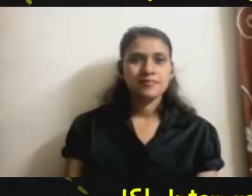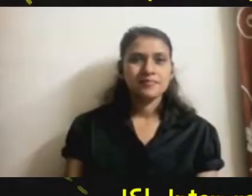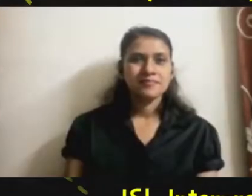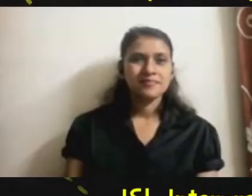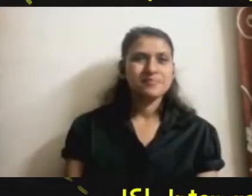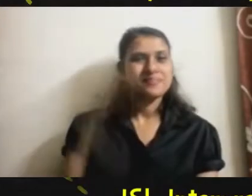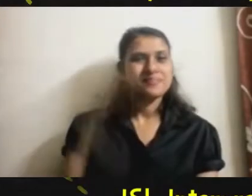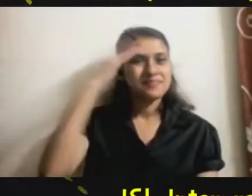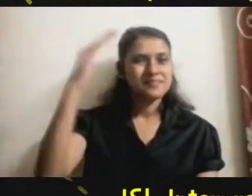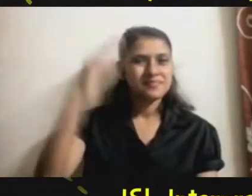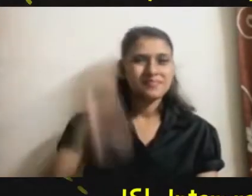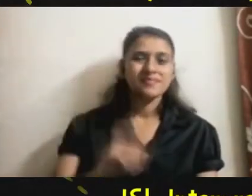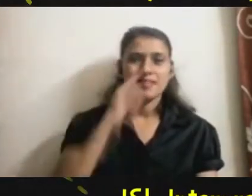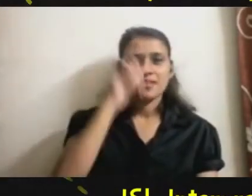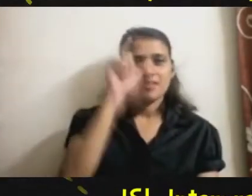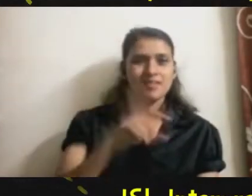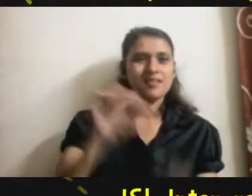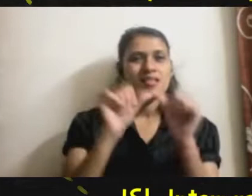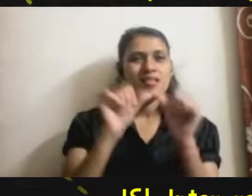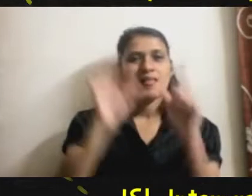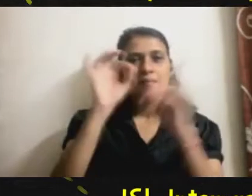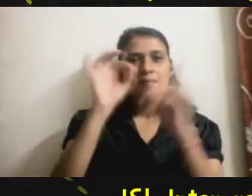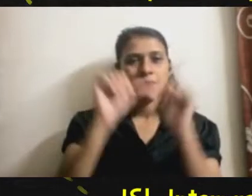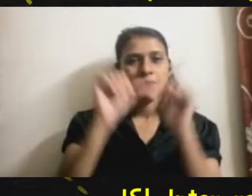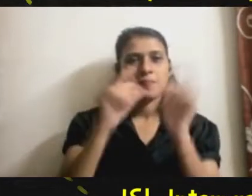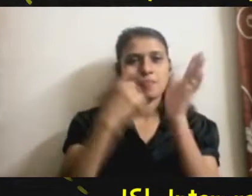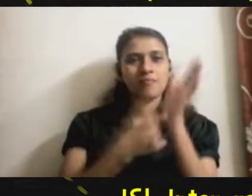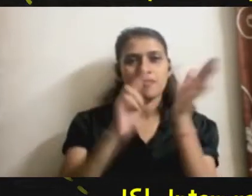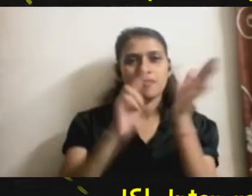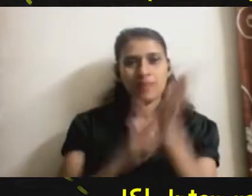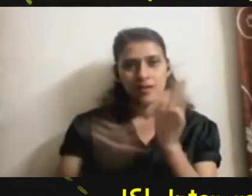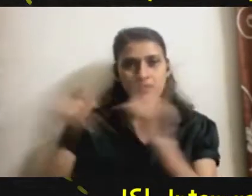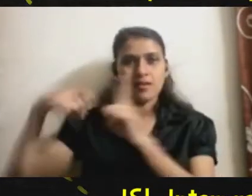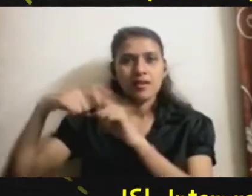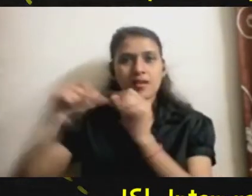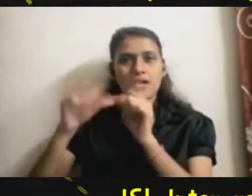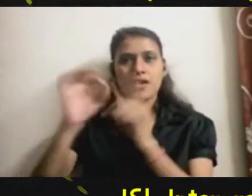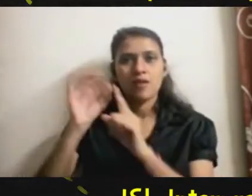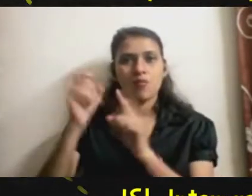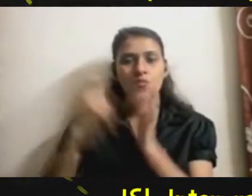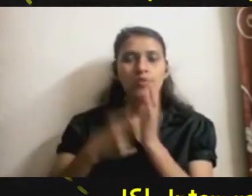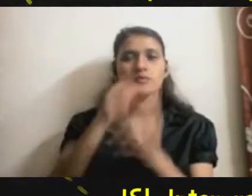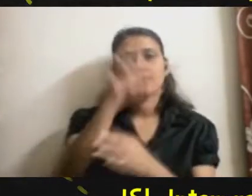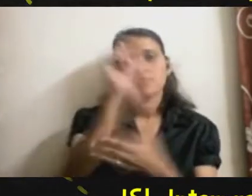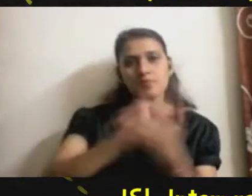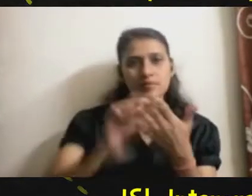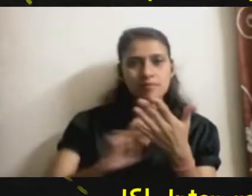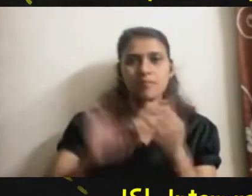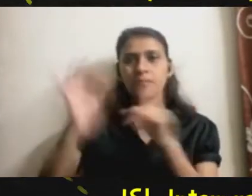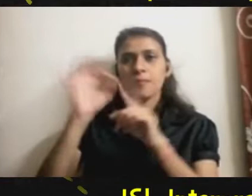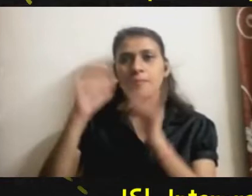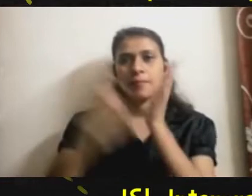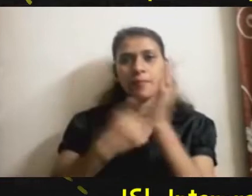Hi, I'm Aparna Kapur. I used to work as an editor at Pratham Books, and I'm here to talk about a book that I worked on called I